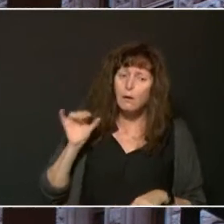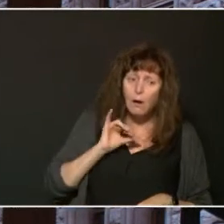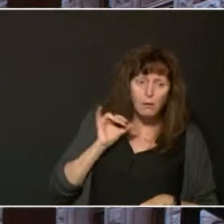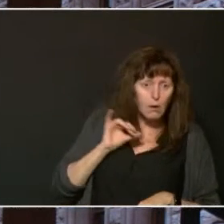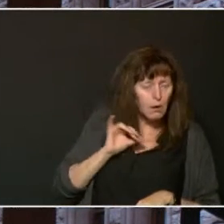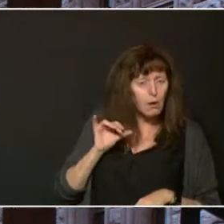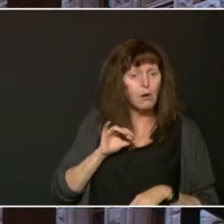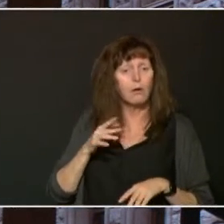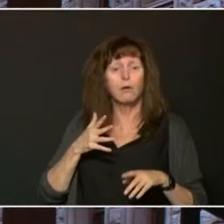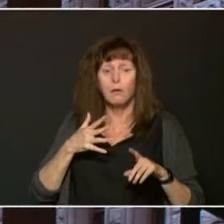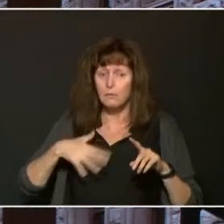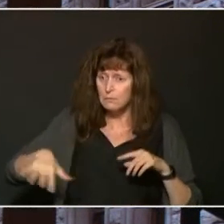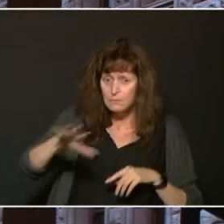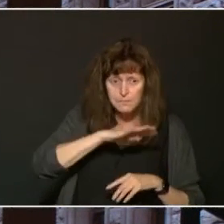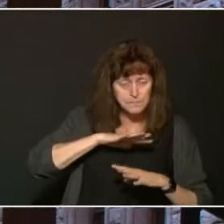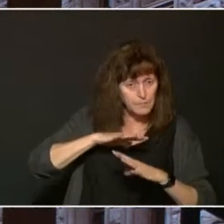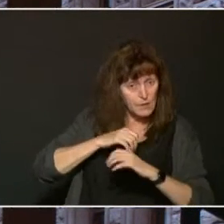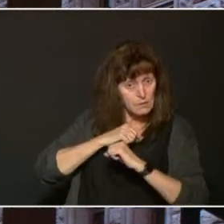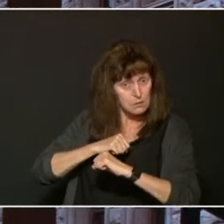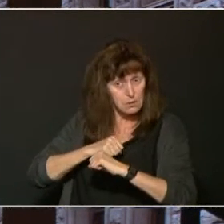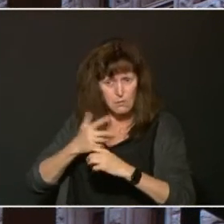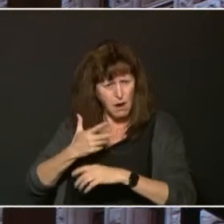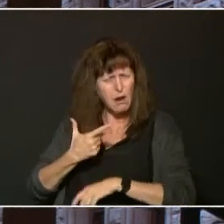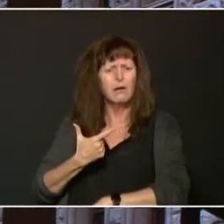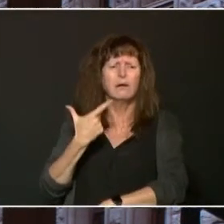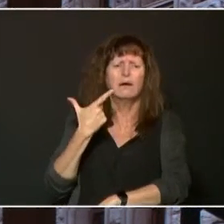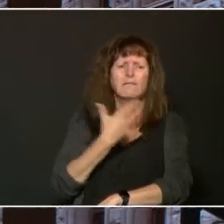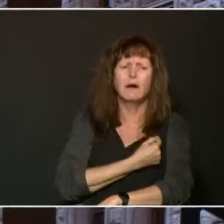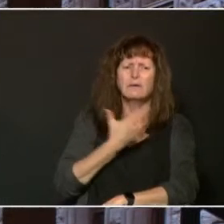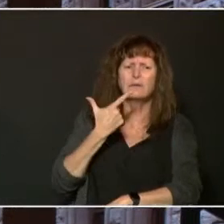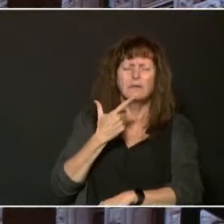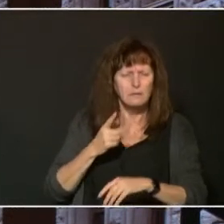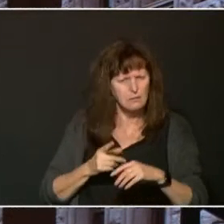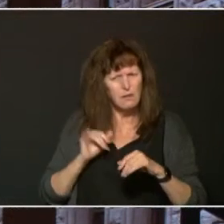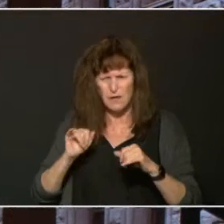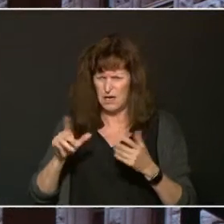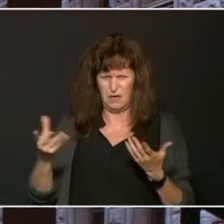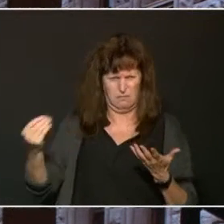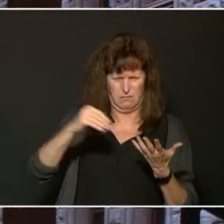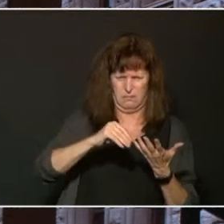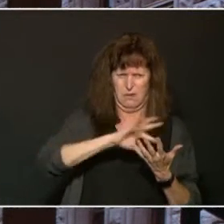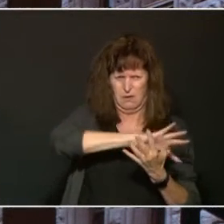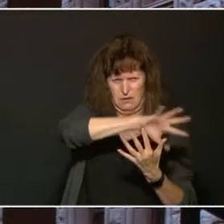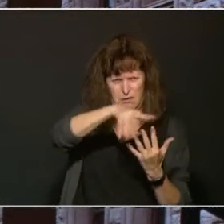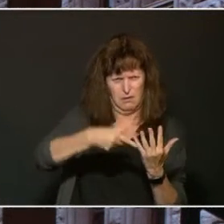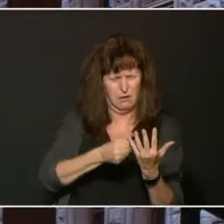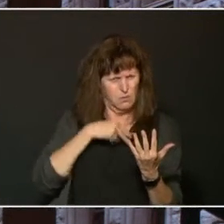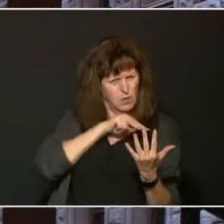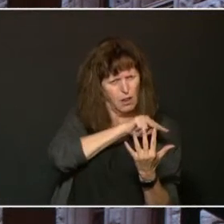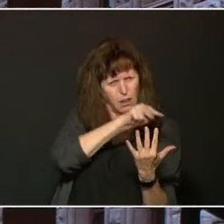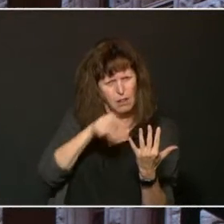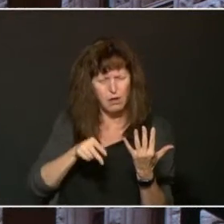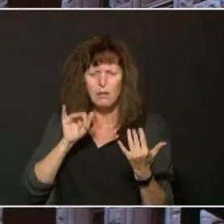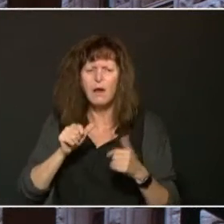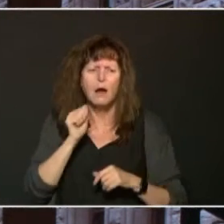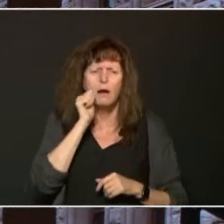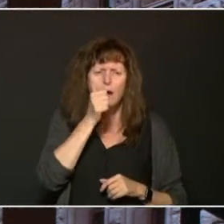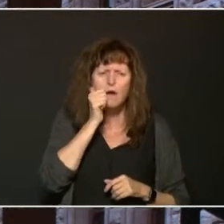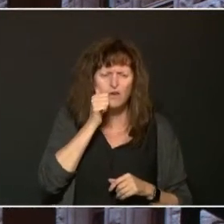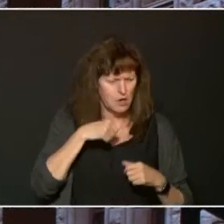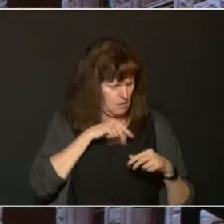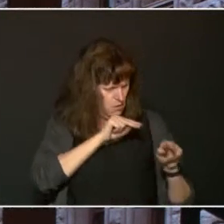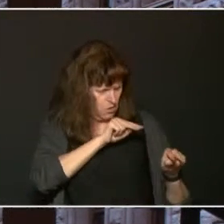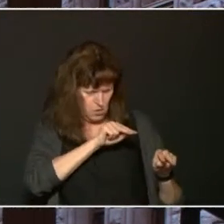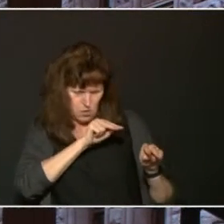is protected through immunization. And we monitor those data points every single day and